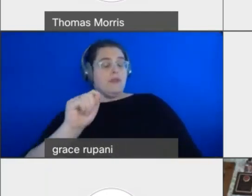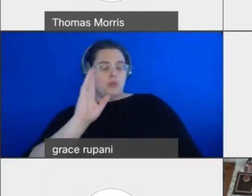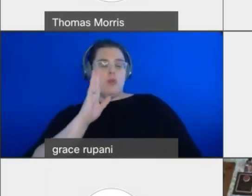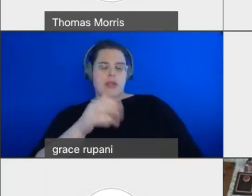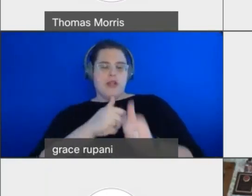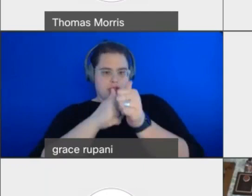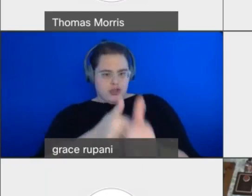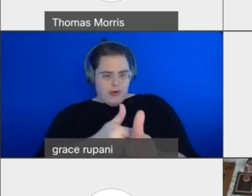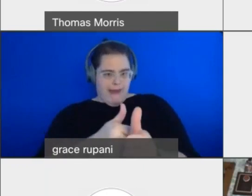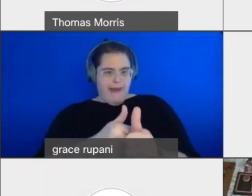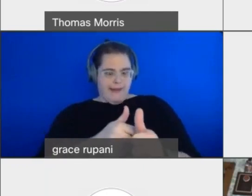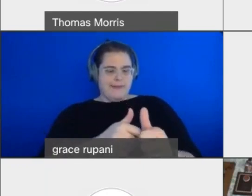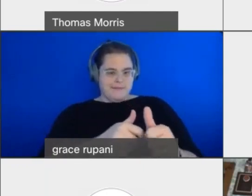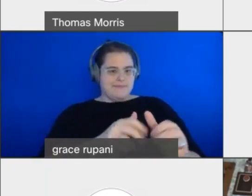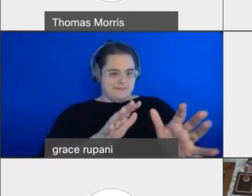people need